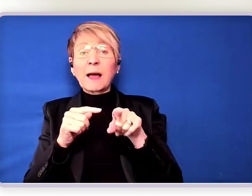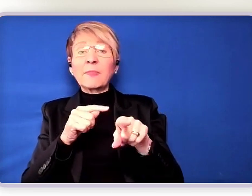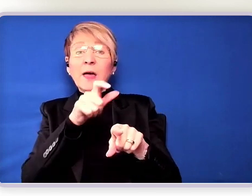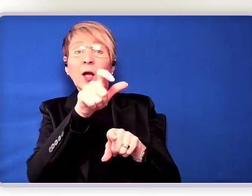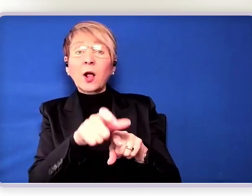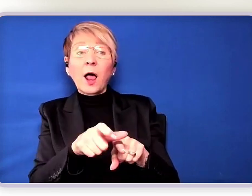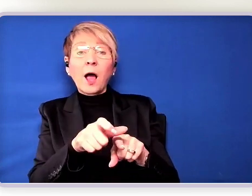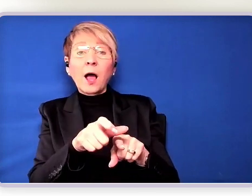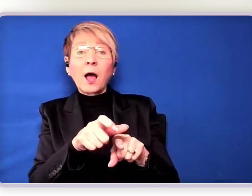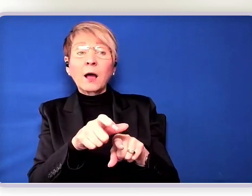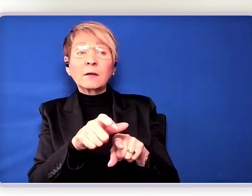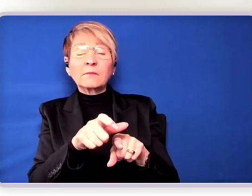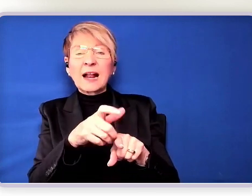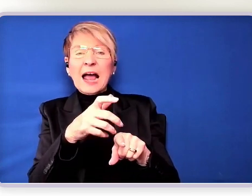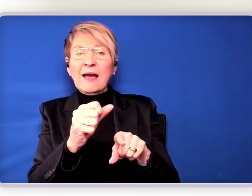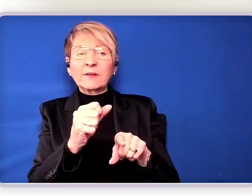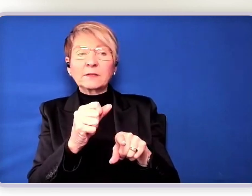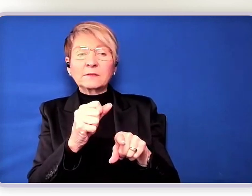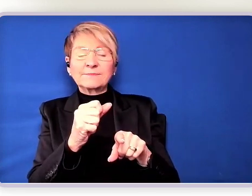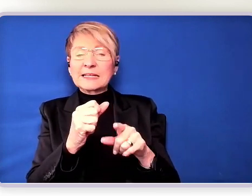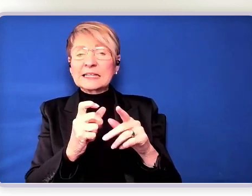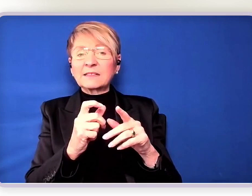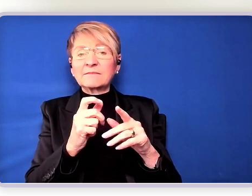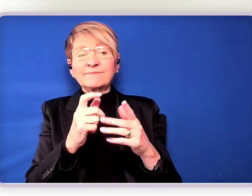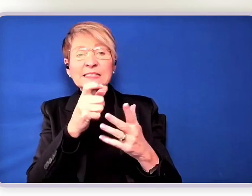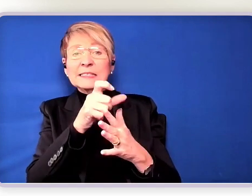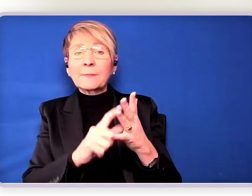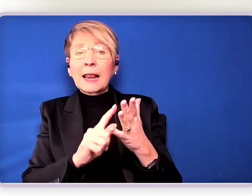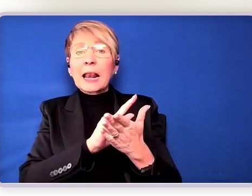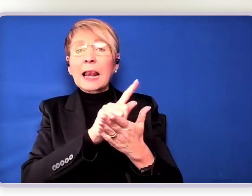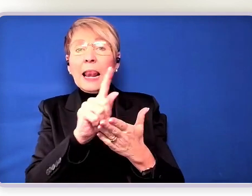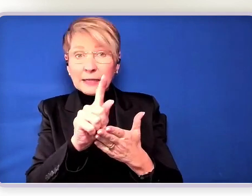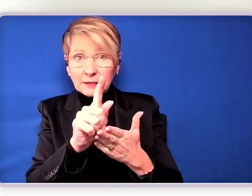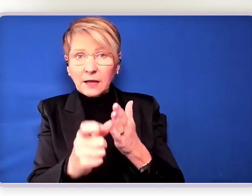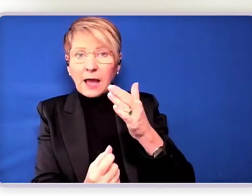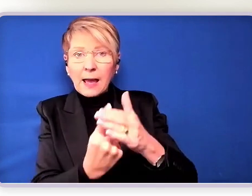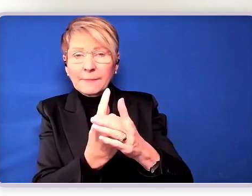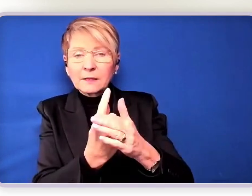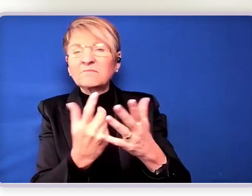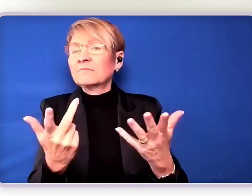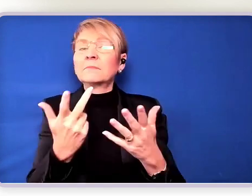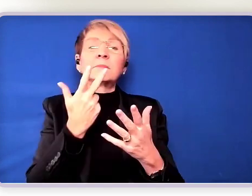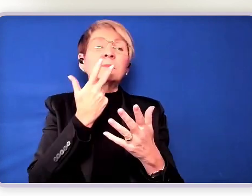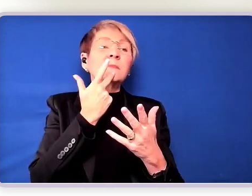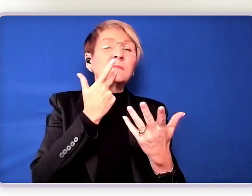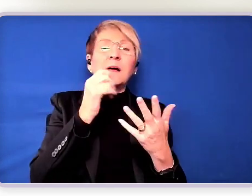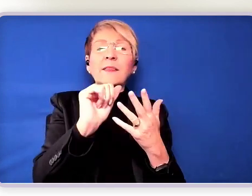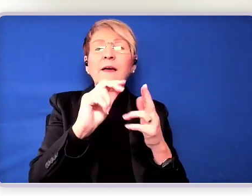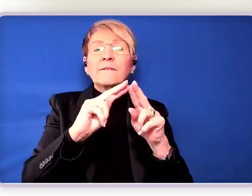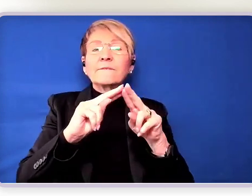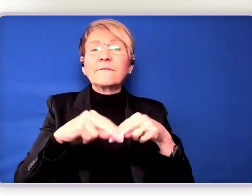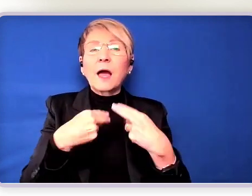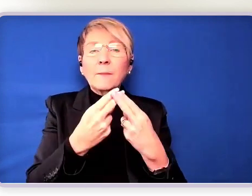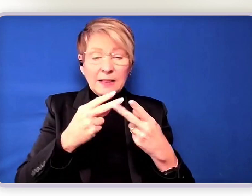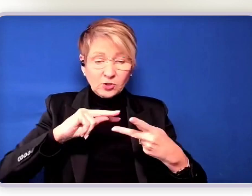disability and is likely to in the future, maybe because of a genetic family condition. And the law also